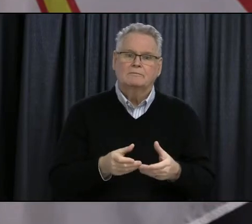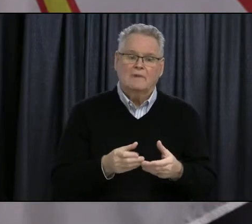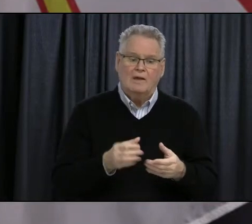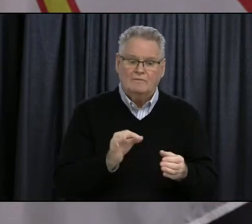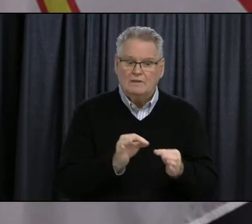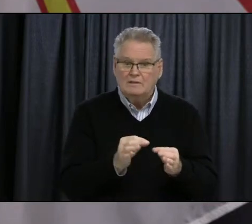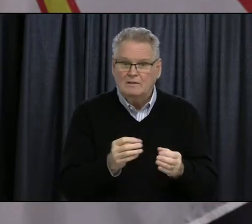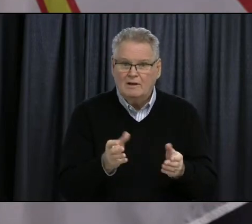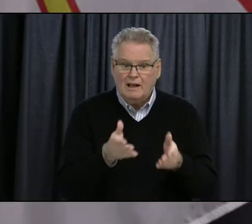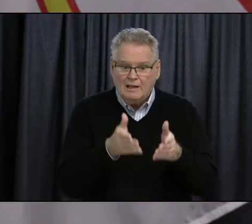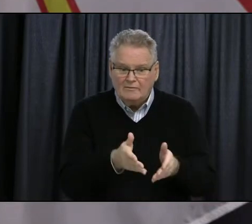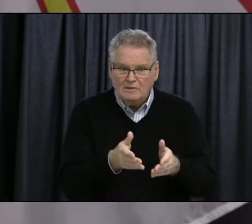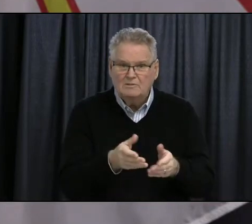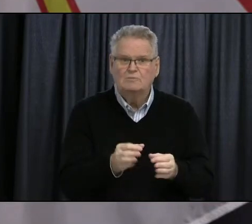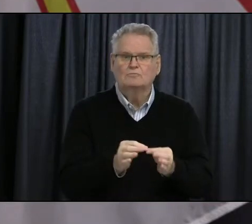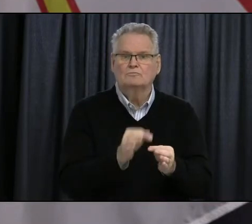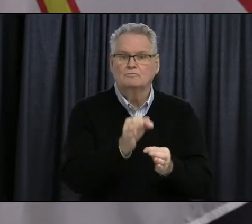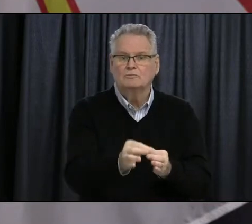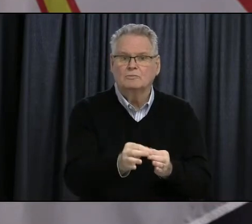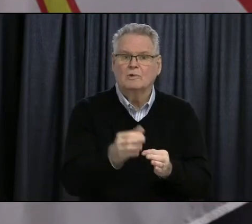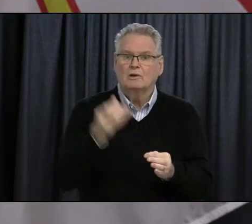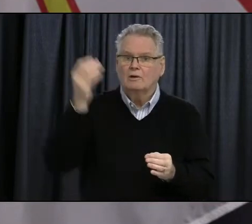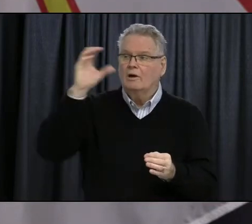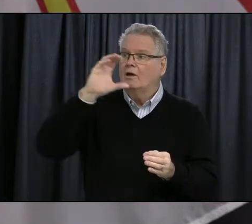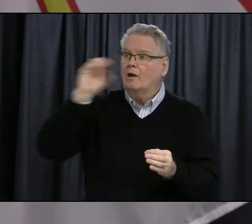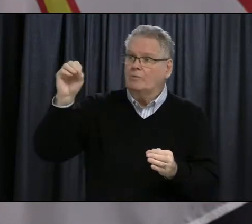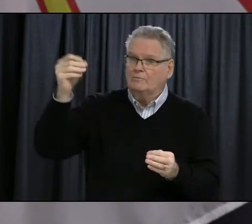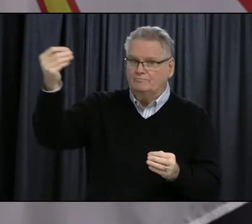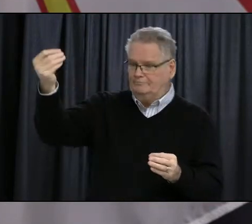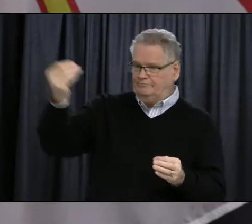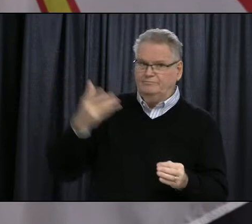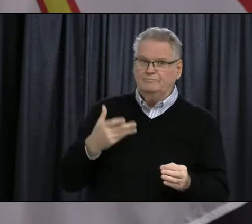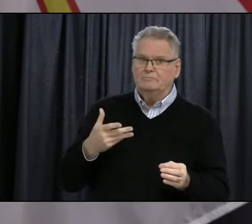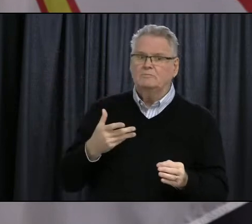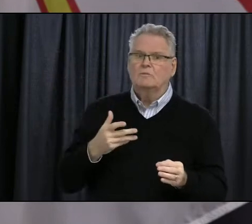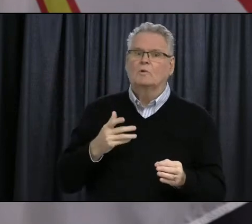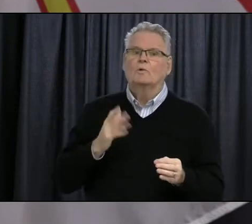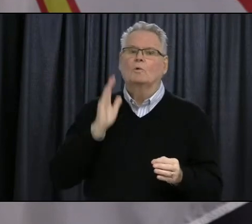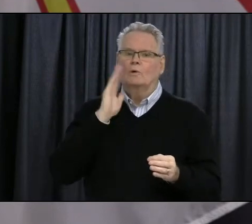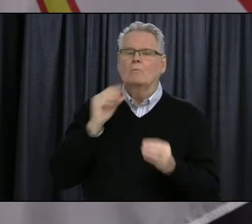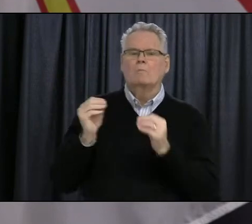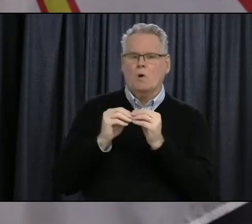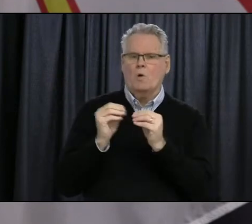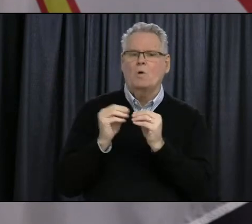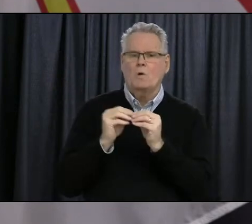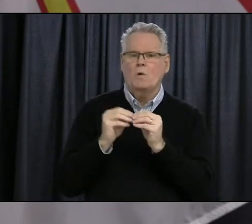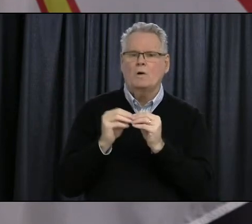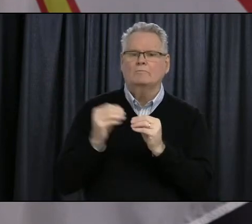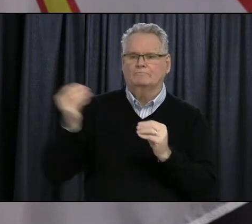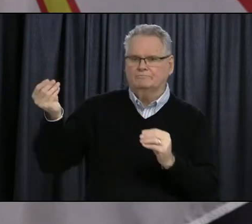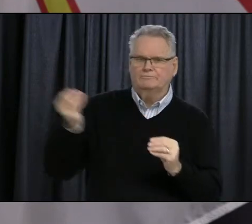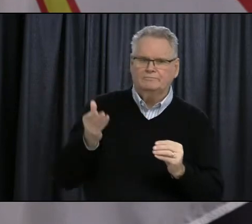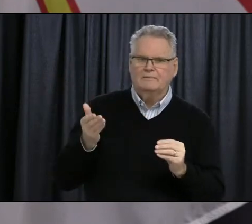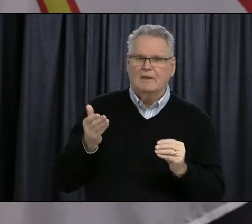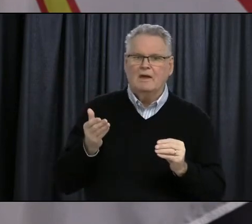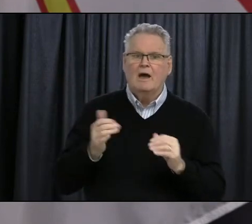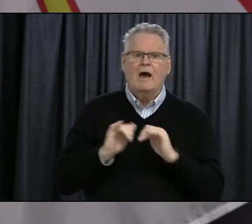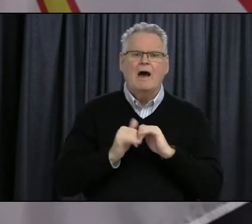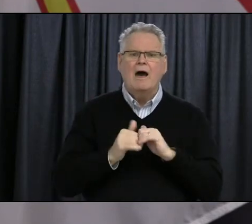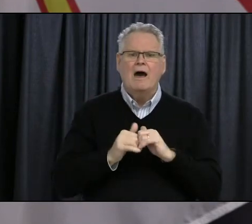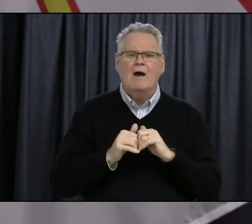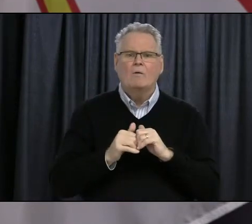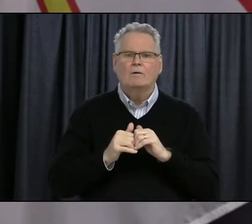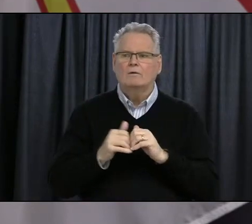with with some guidance as to how to move, if we had to move the vaccine, how to move it safely